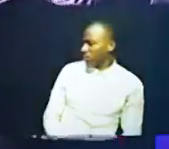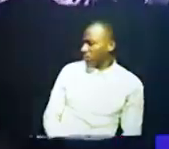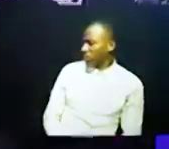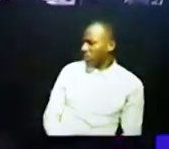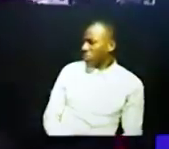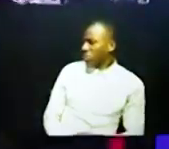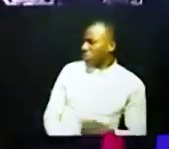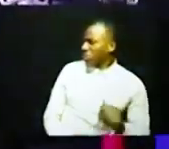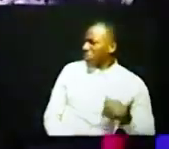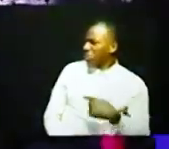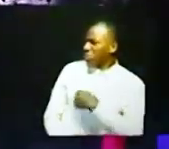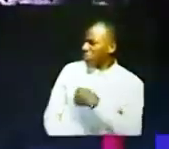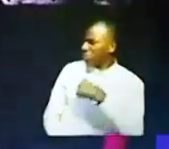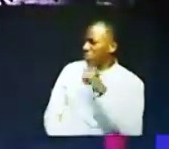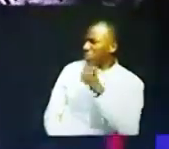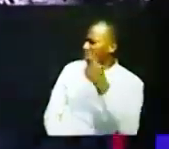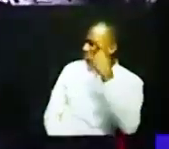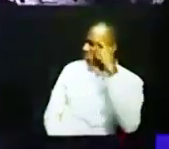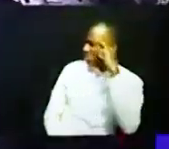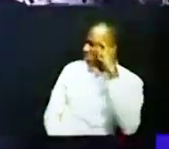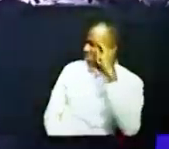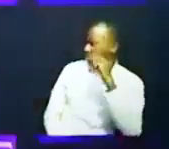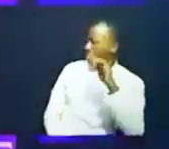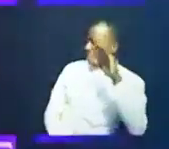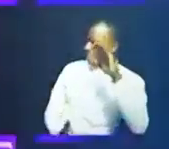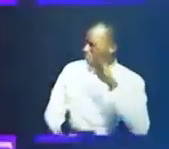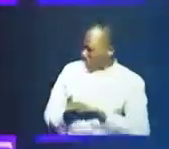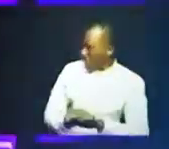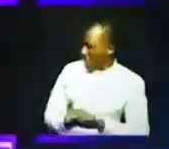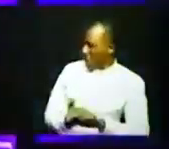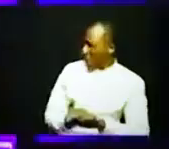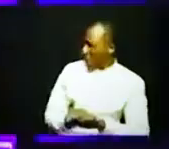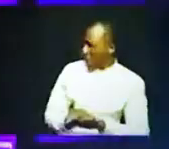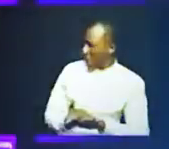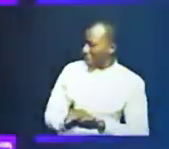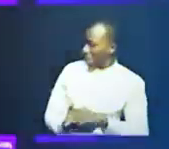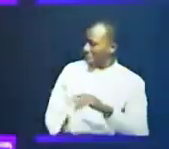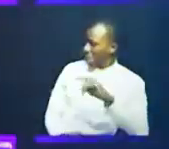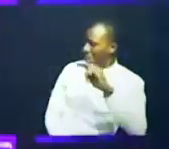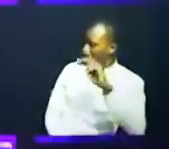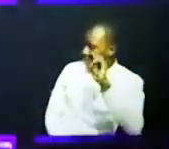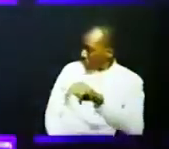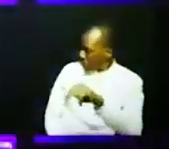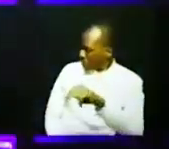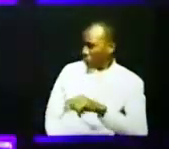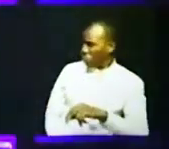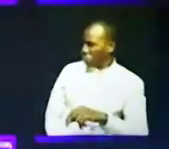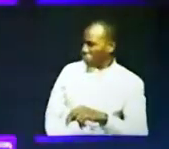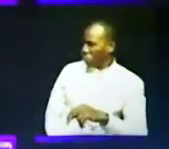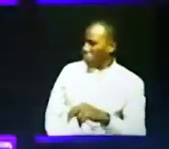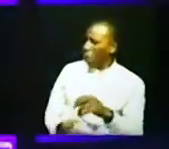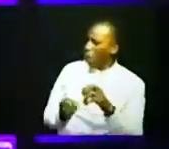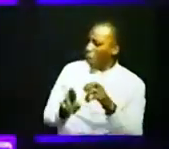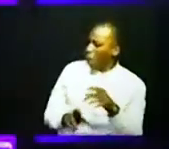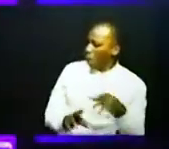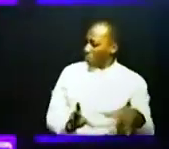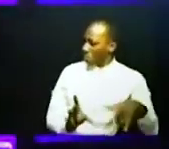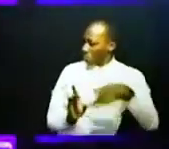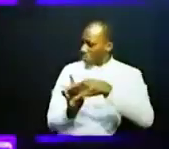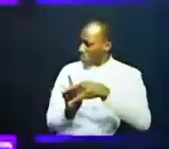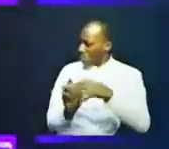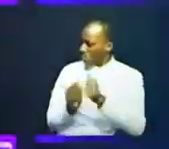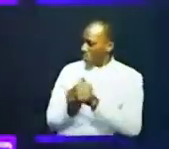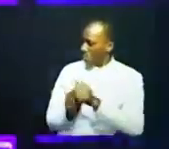We don't think it is necessary or even desirable to link yourself sexually to a